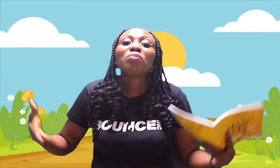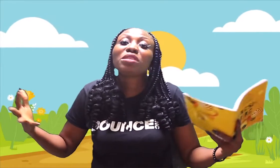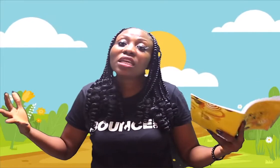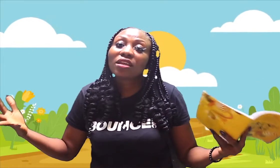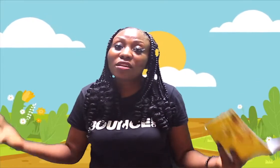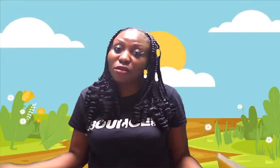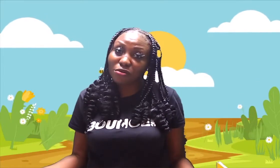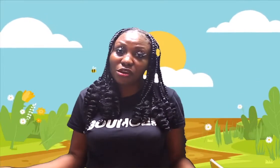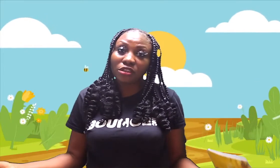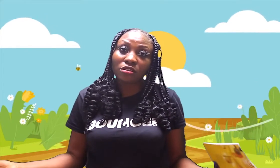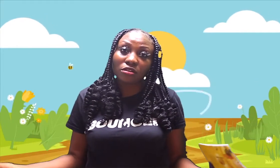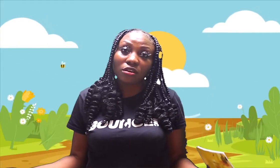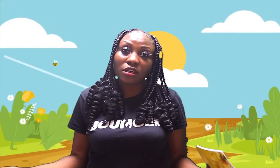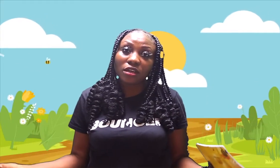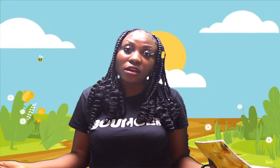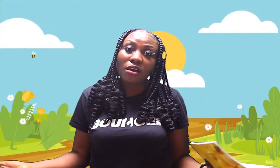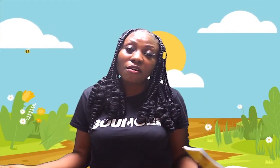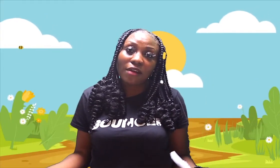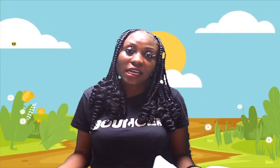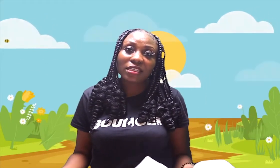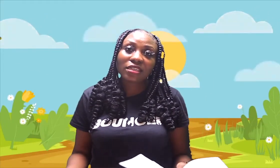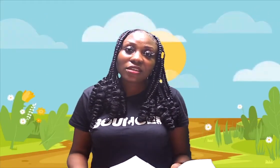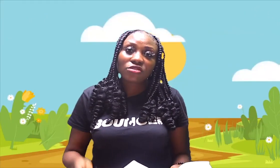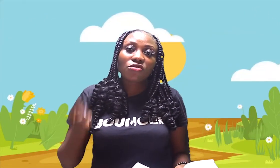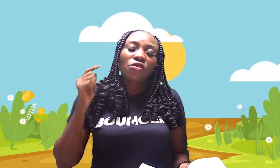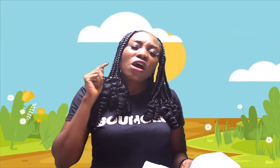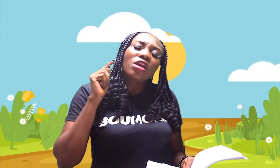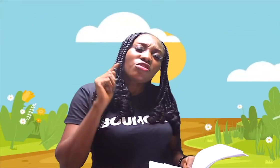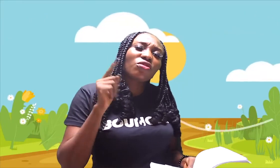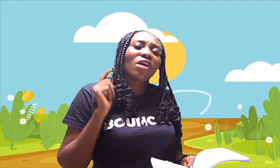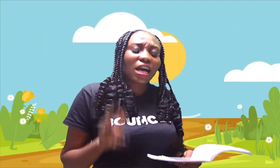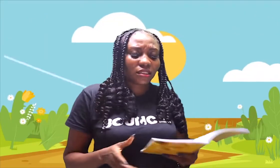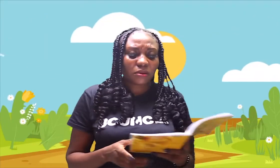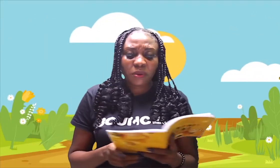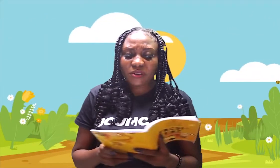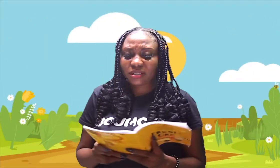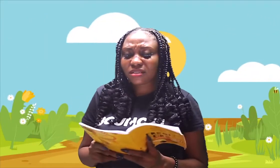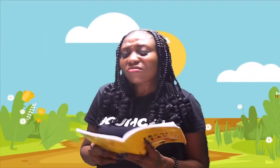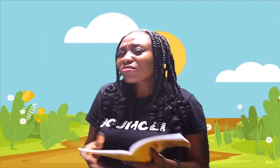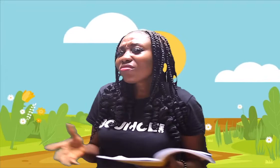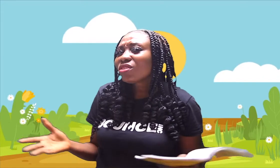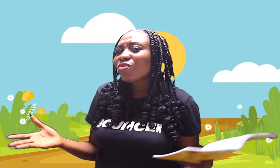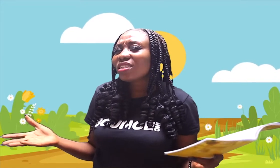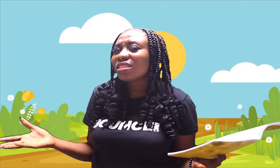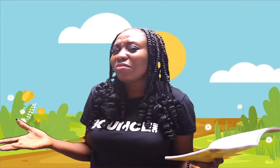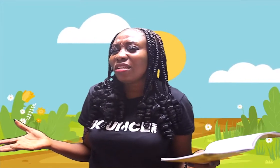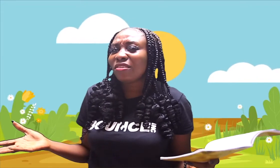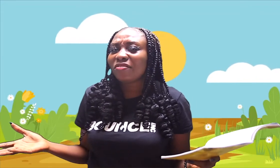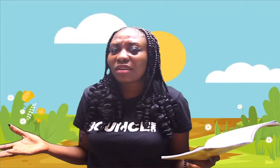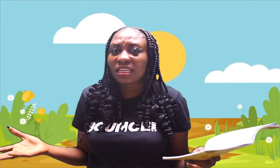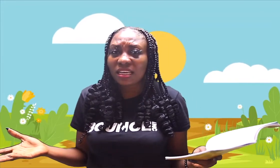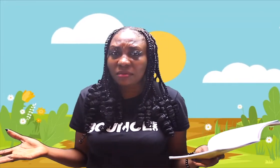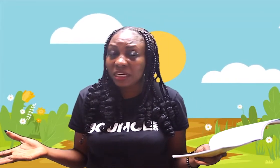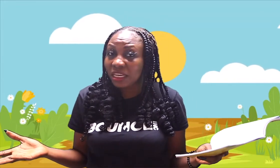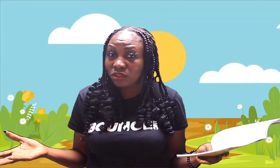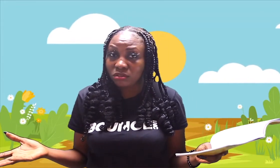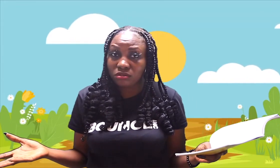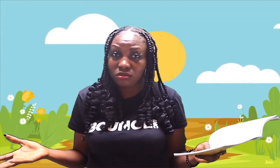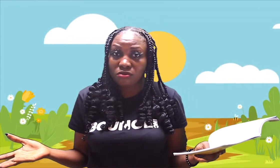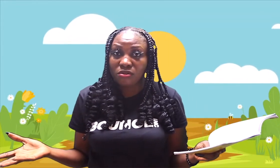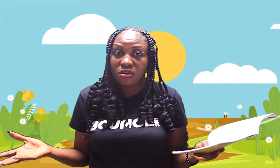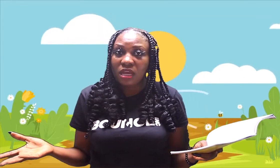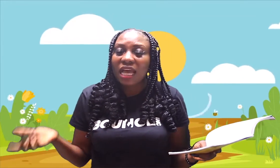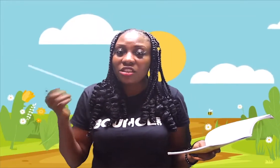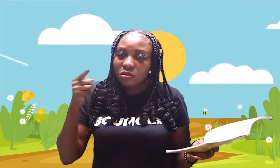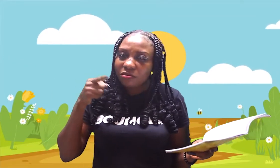means something glorious to God. Alright? So, you go ask your parents, what's the meaning of my name, in case you